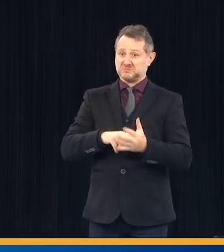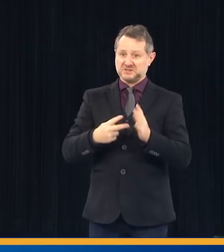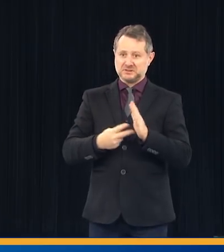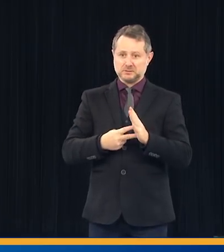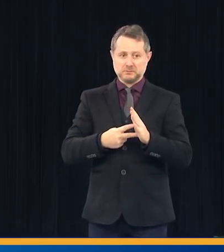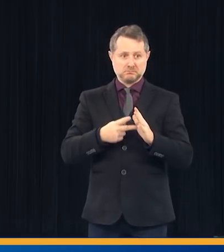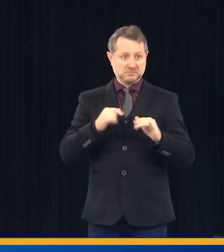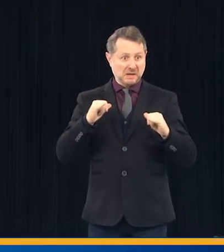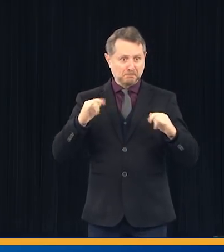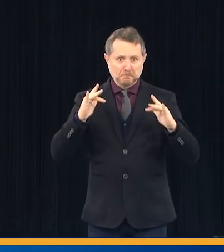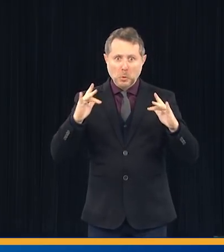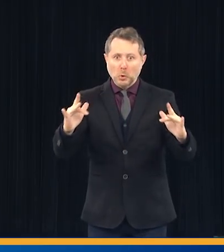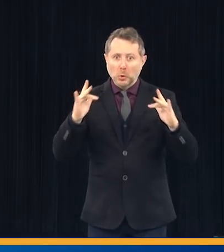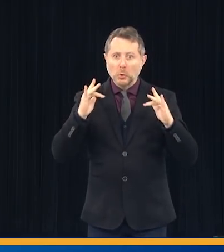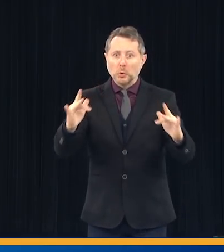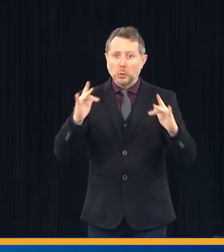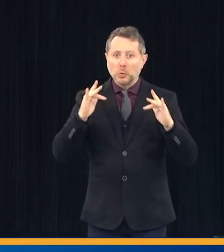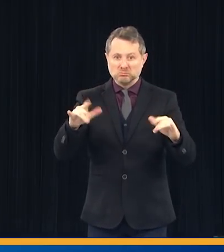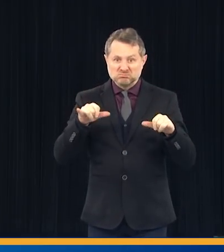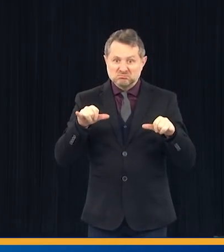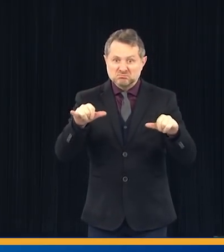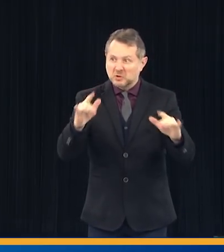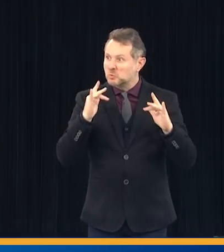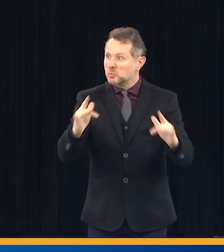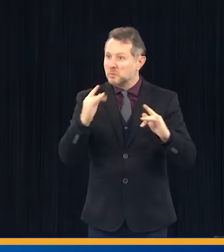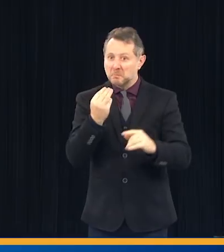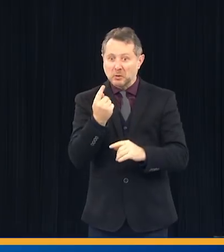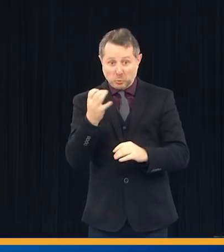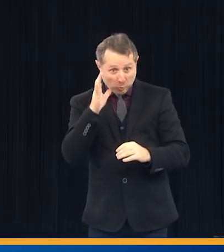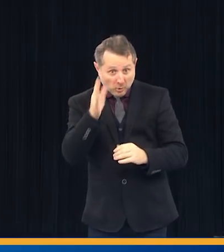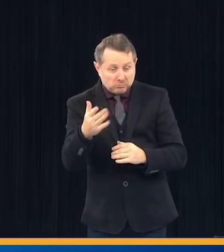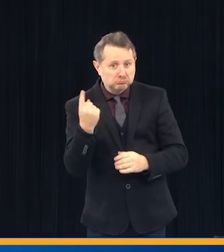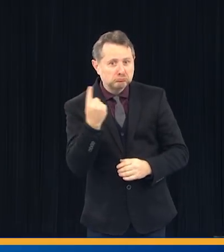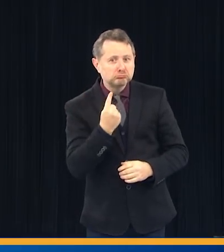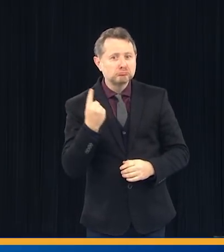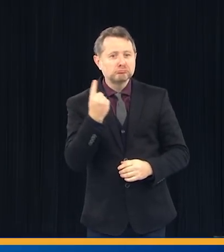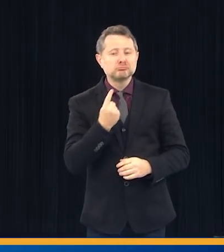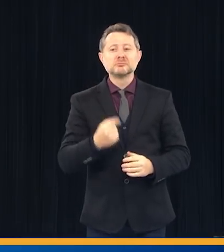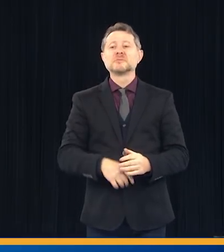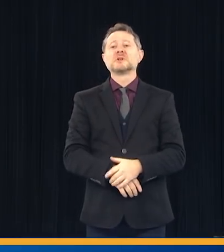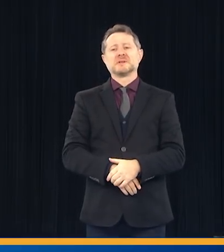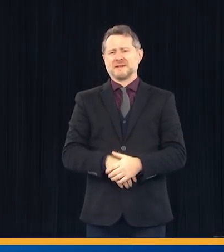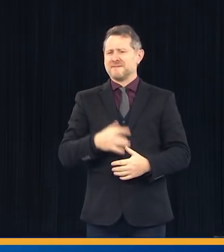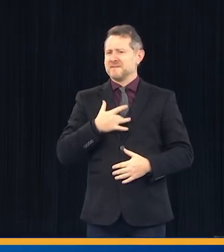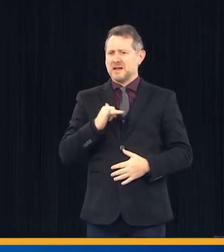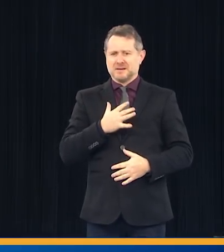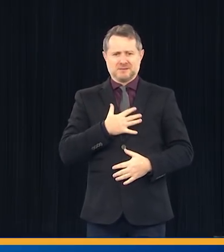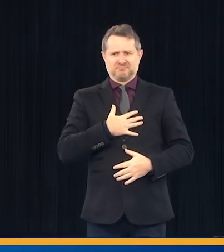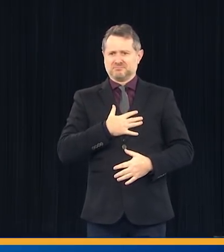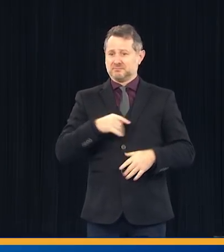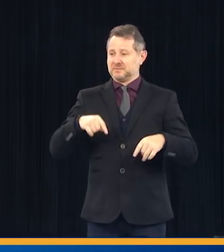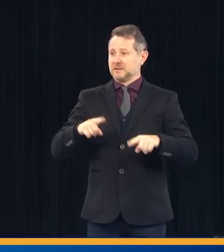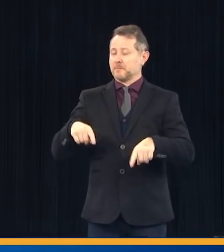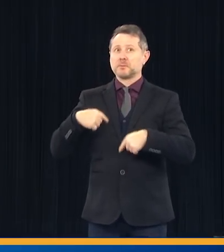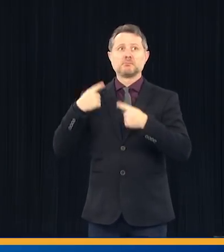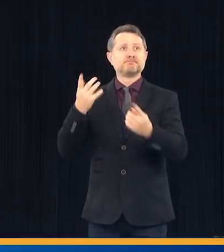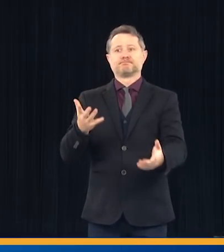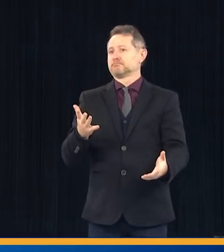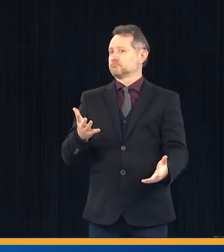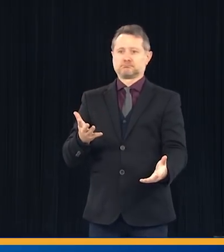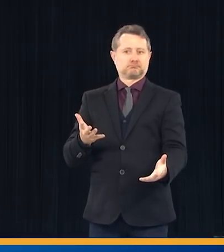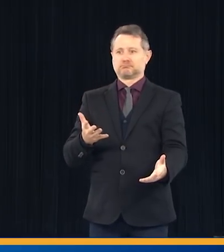just as a matter of perspective, a matter of context, because this feels like it's been going on forever, but it really